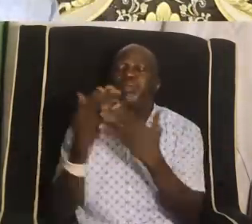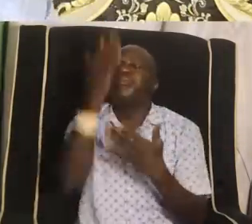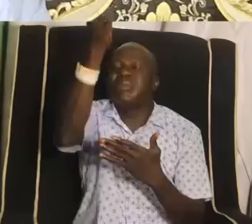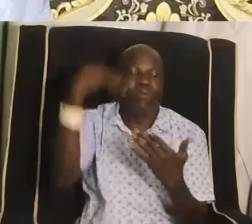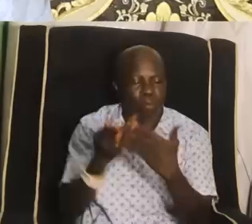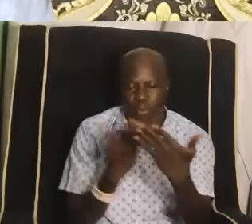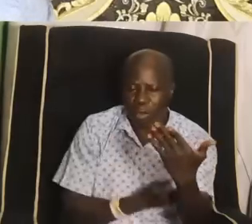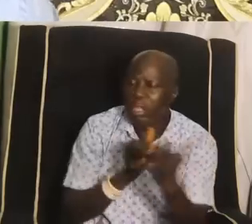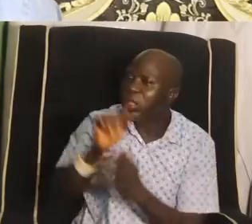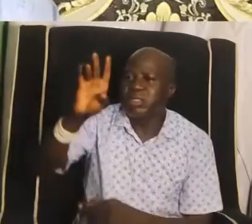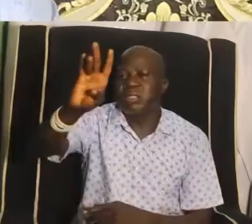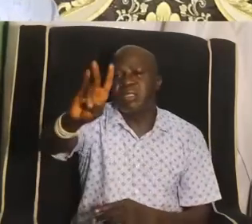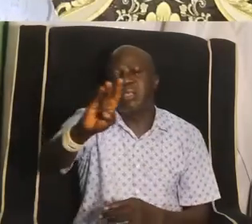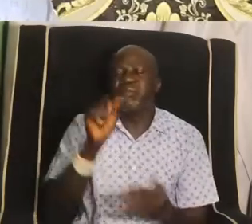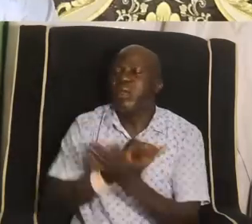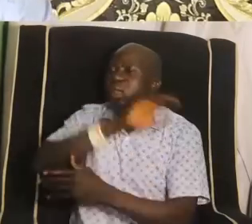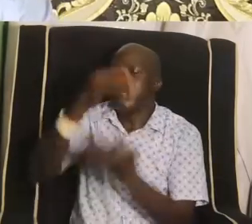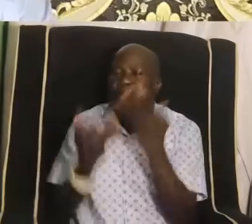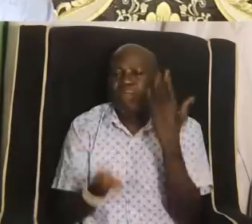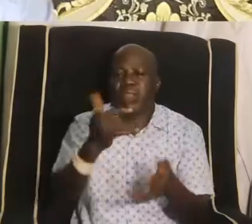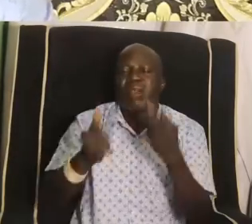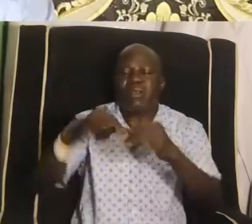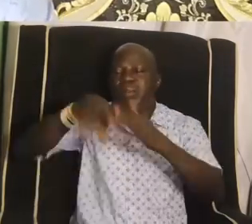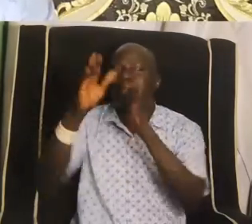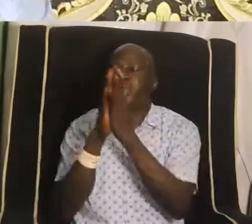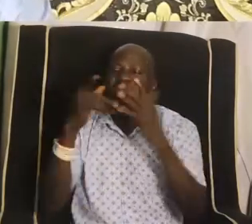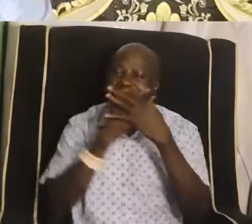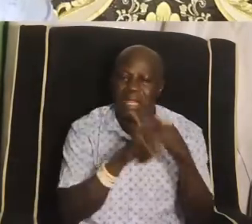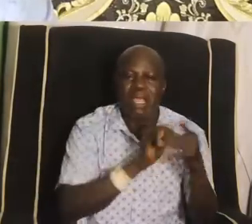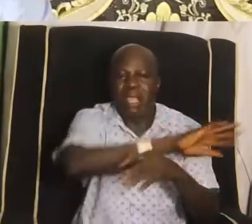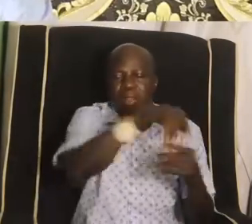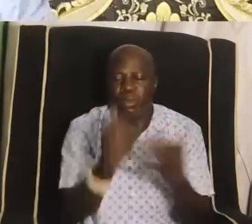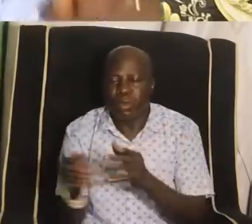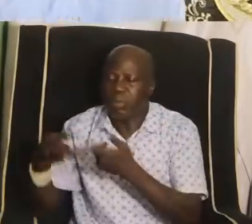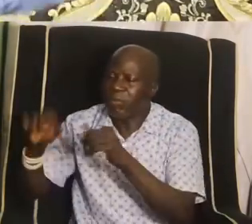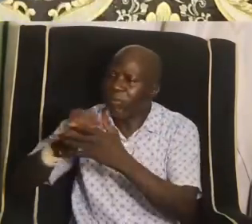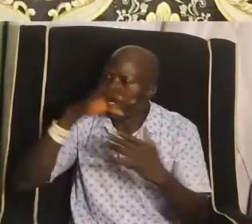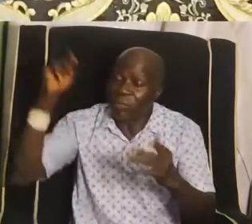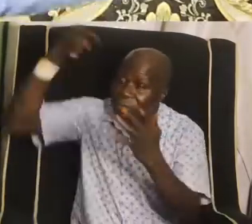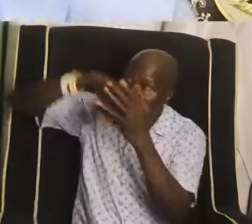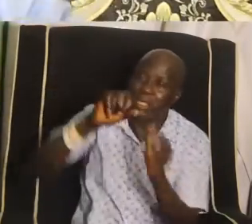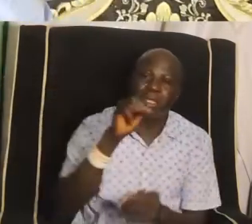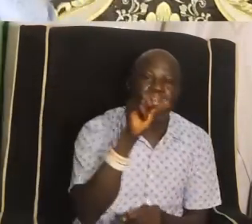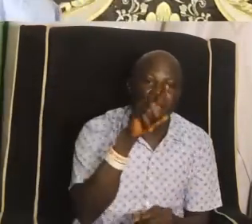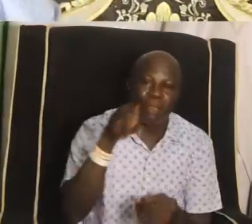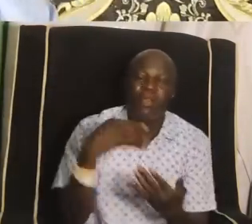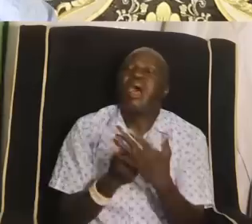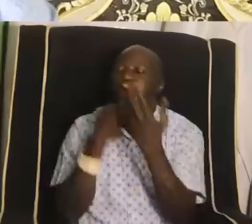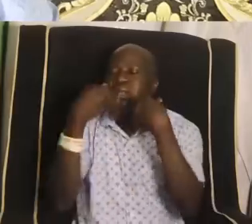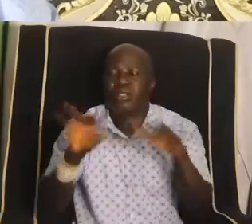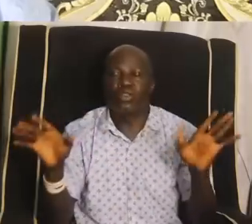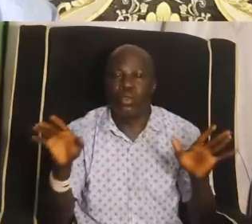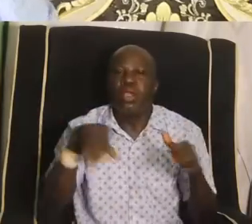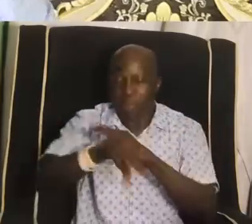there for money by 7 a.m. That's why the fire prayer will be going on. It's be fathers till 11 a.m. I